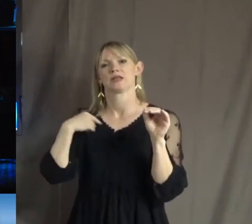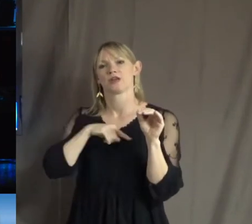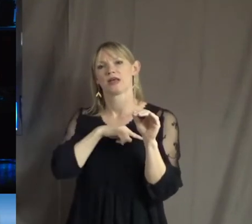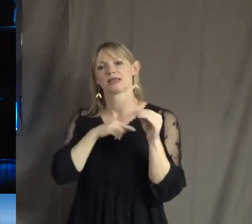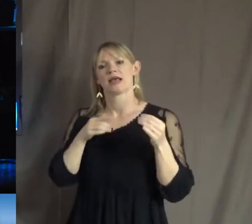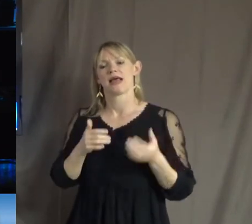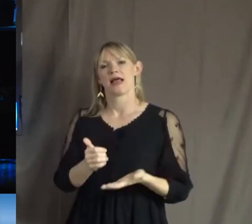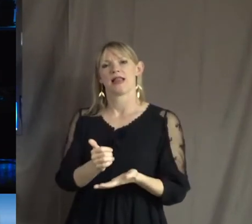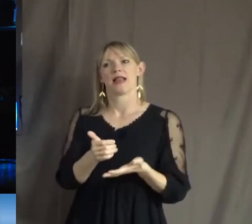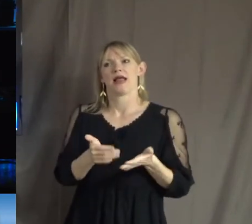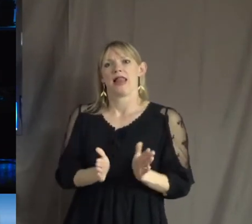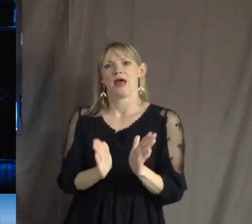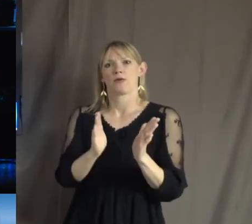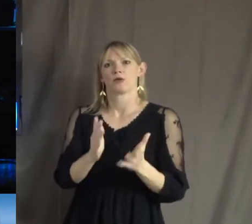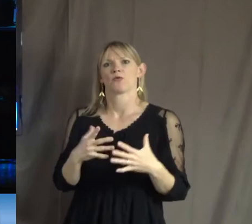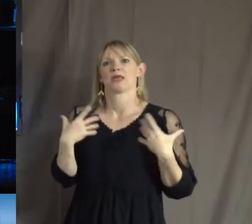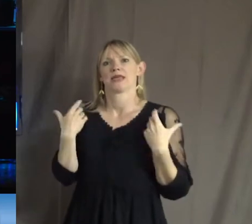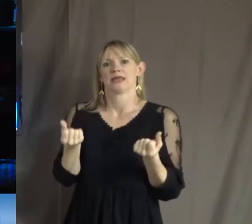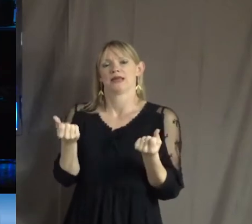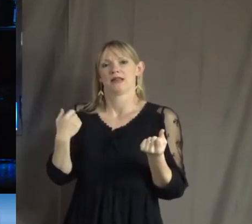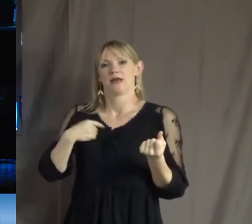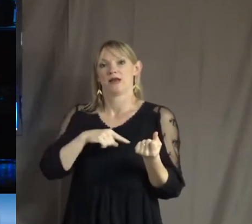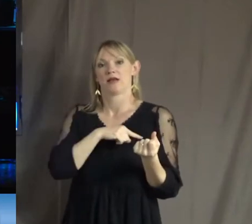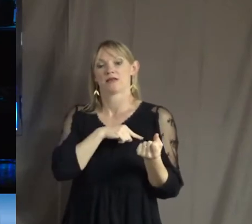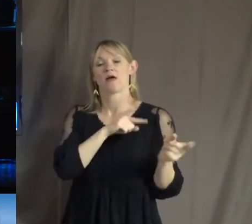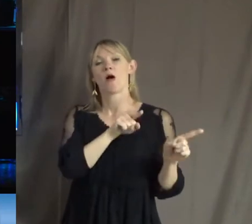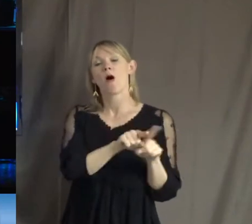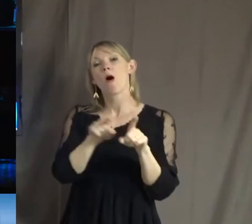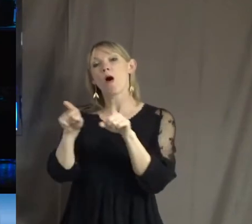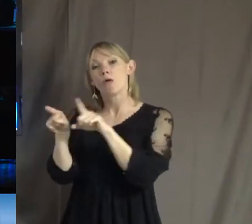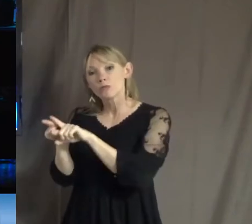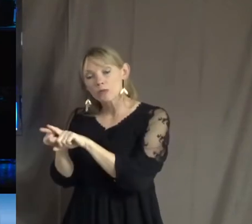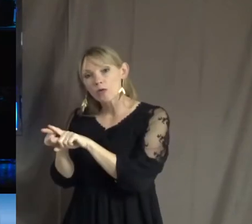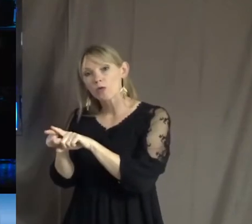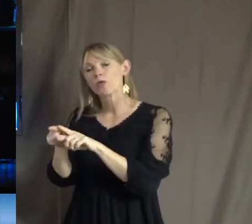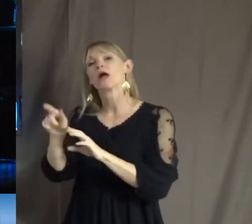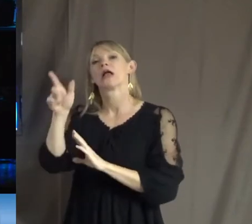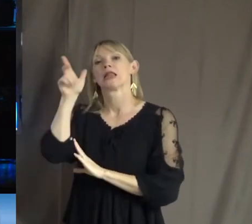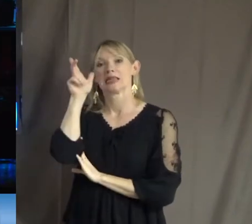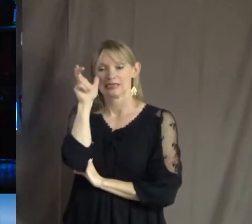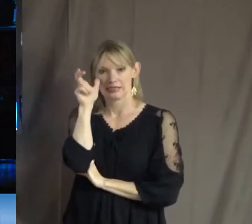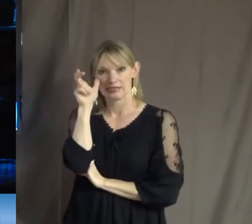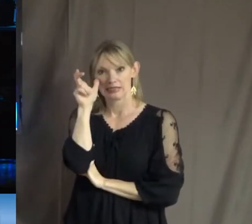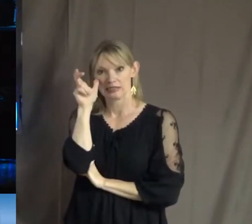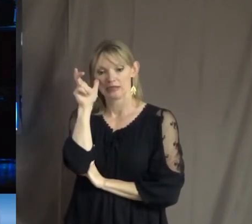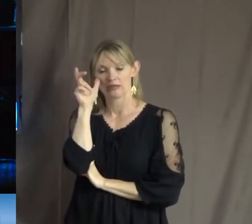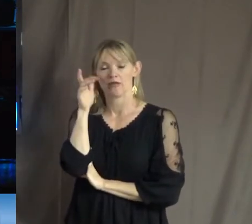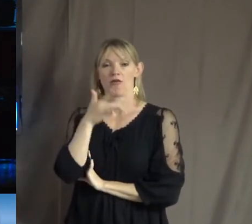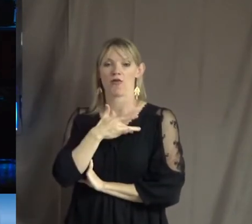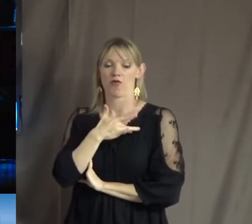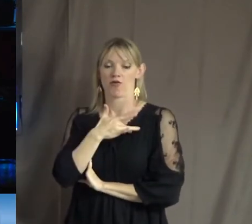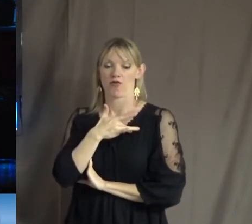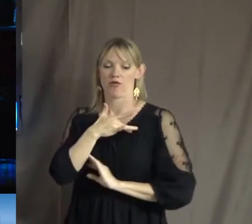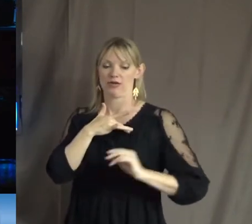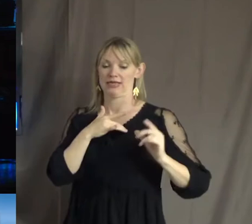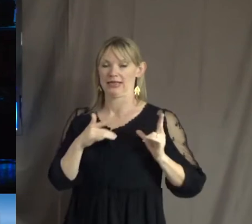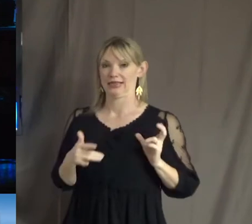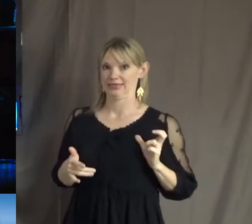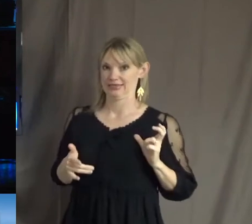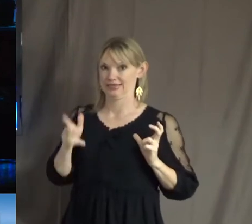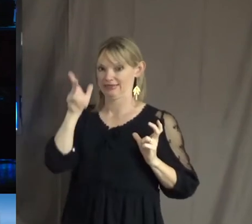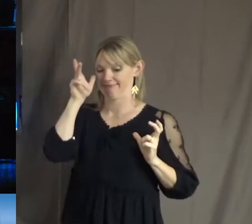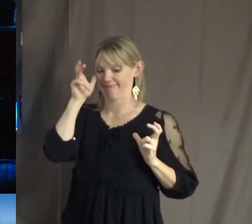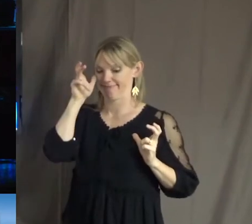heal us. And also to listen with our hearts instead